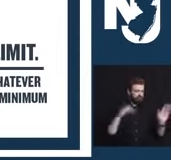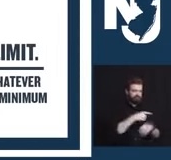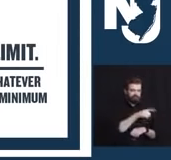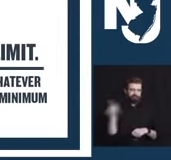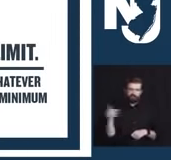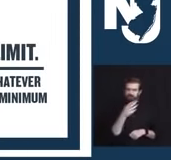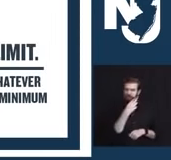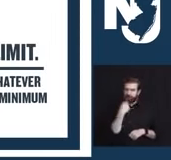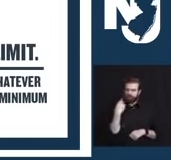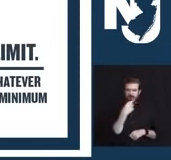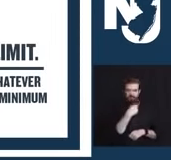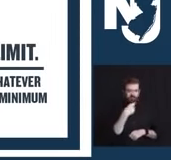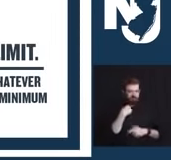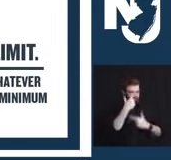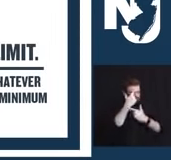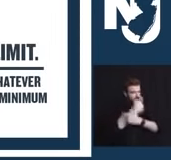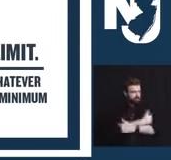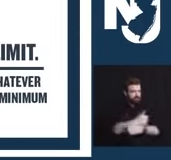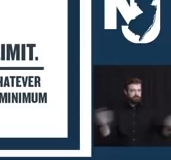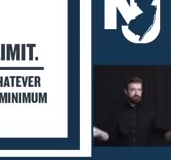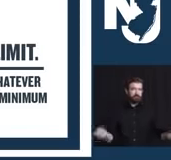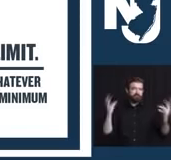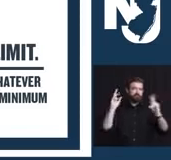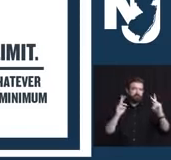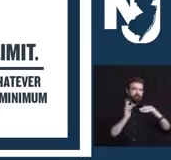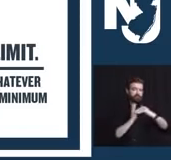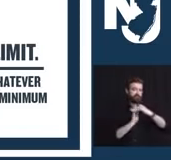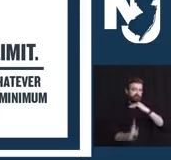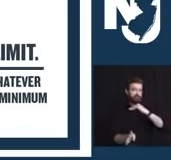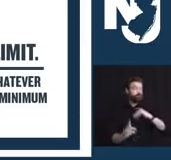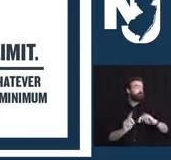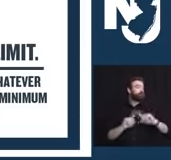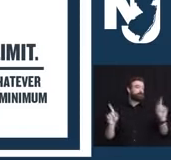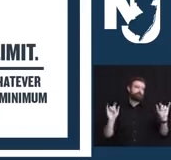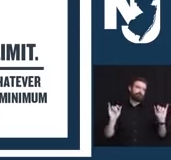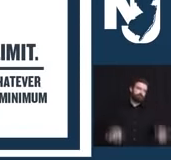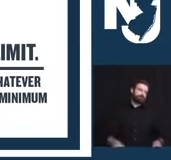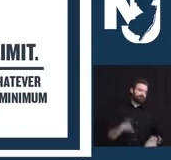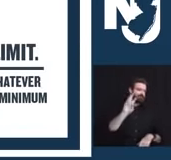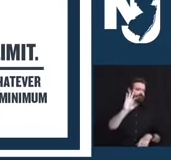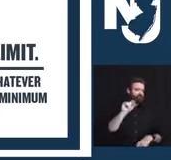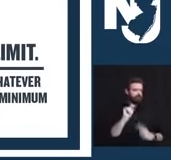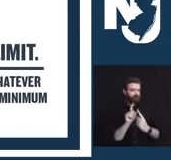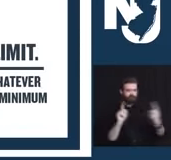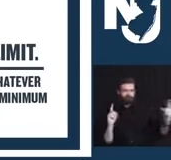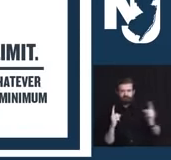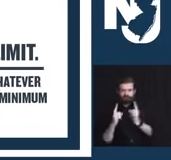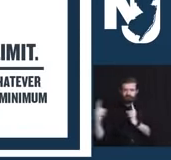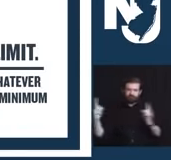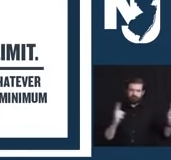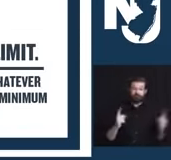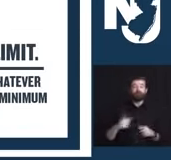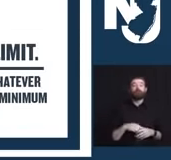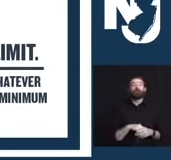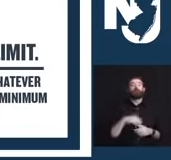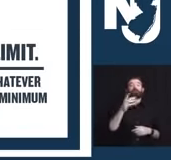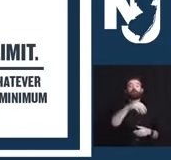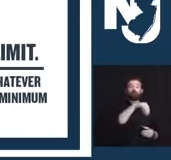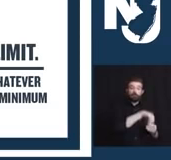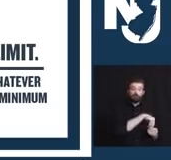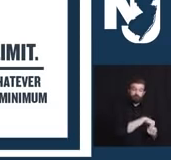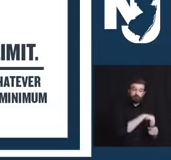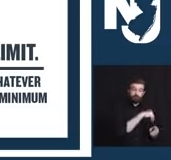minimum 6-foot distance between groups. This will bring indoor dining in line with the current requirement for outdoor